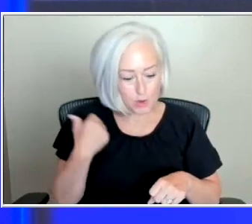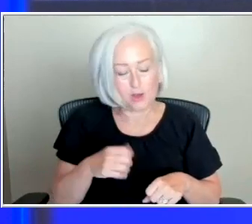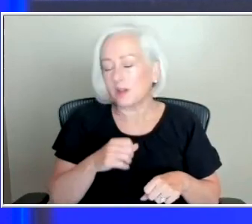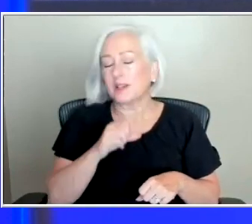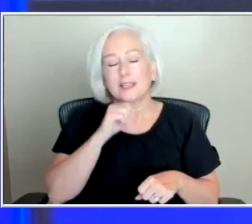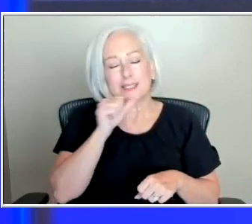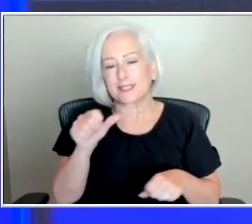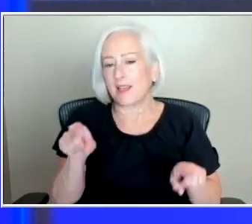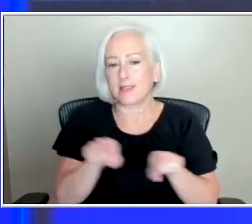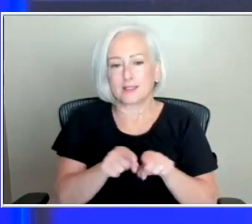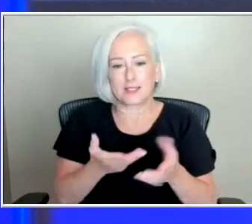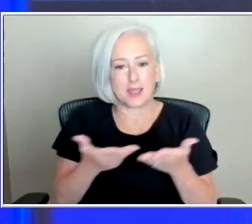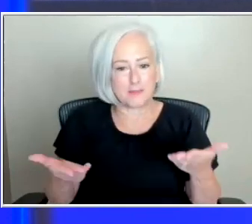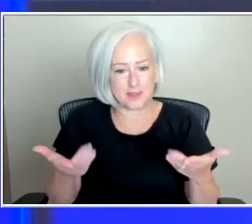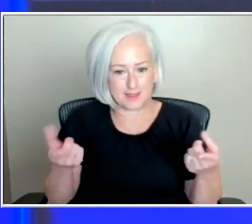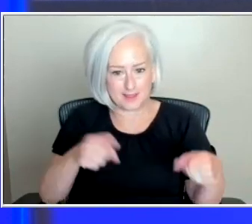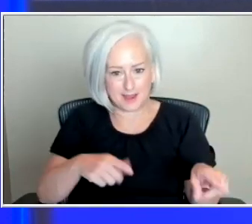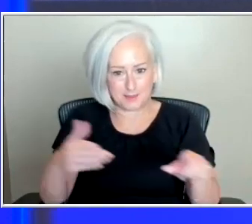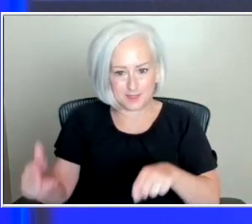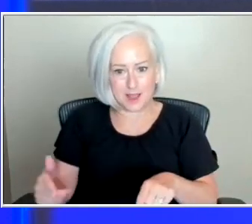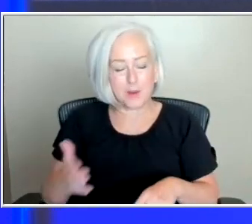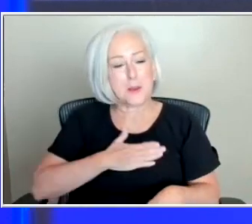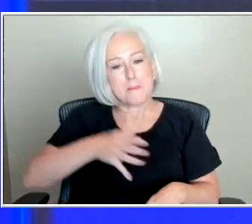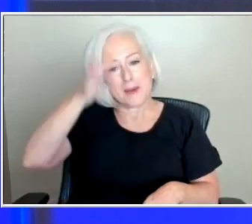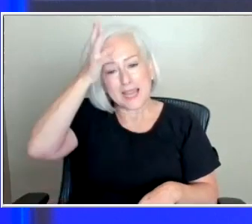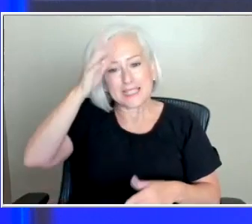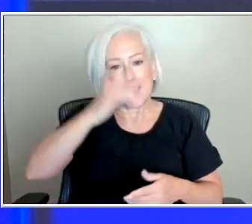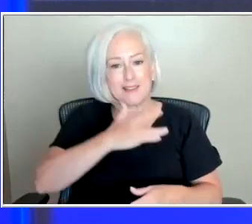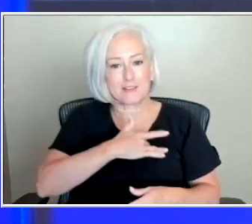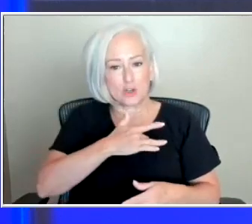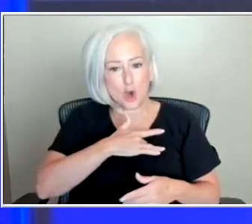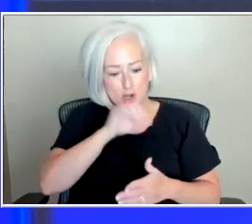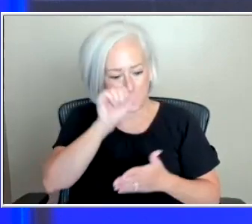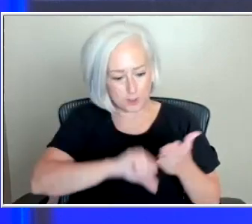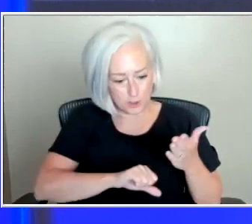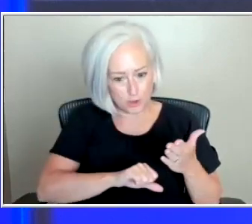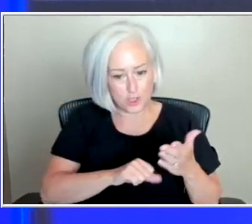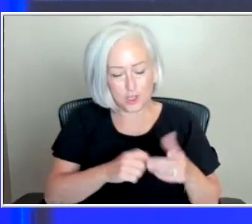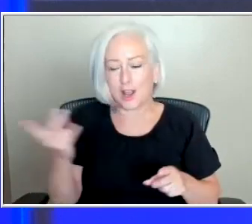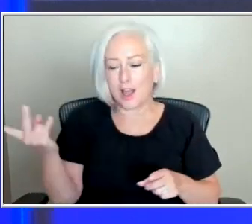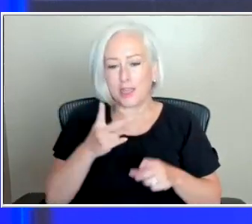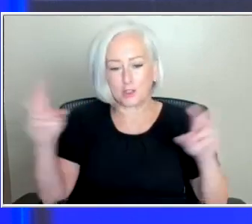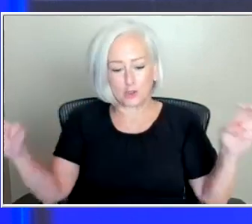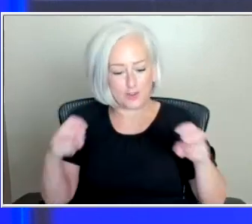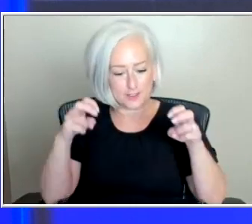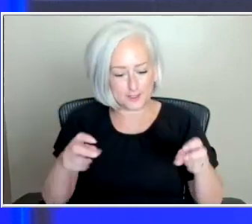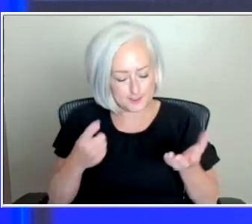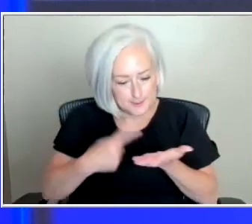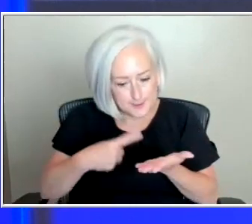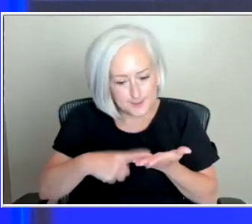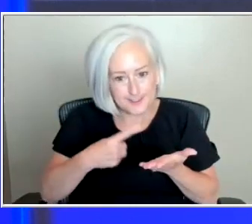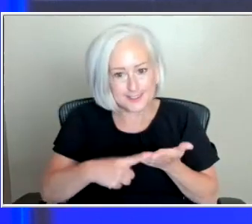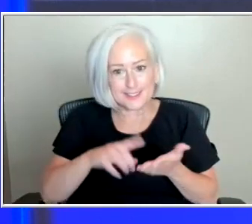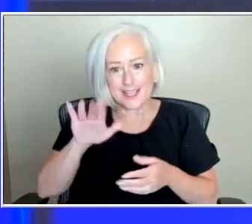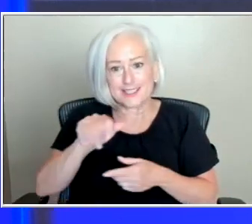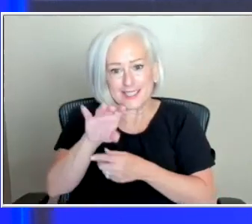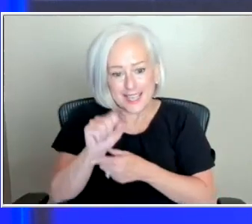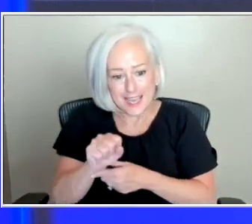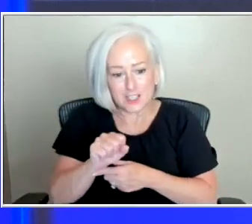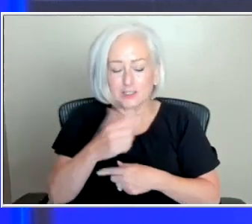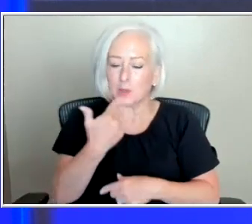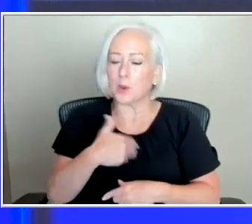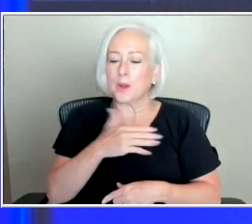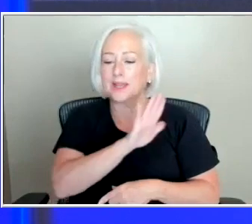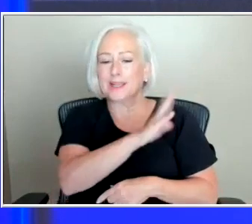And so my dad was a cardiac surgeon, and when we get together talking about cases, it's very different because he's retired now, and the procedures that he